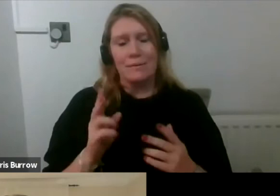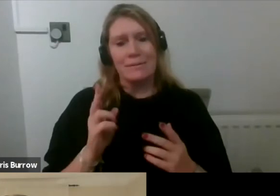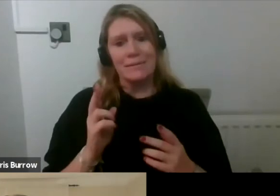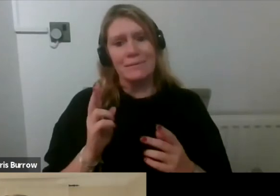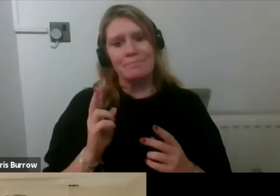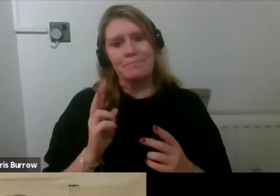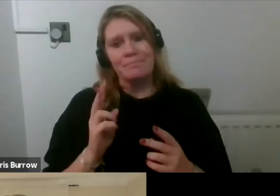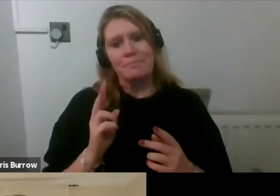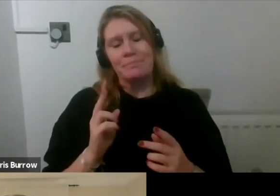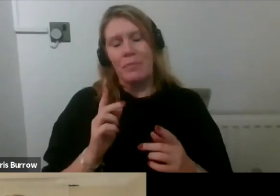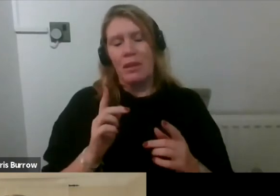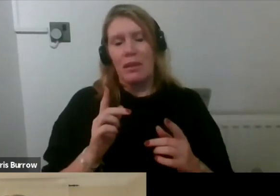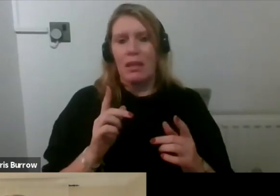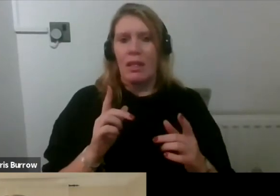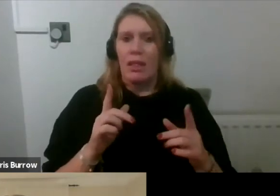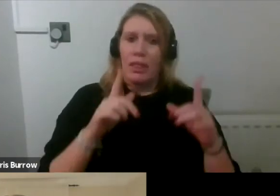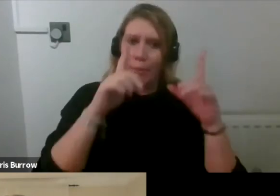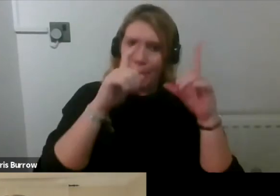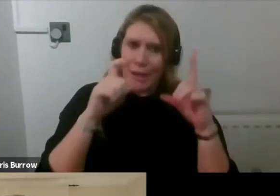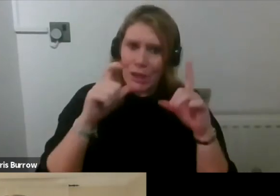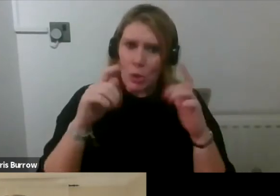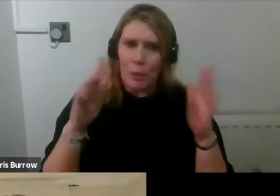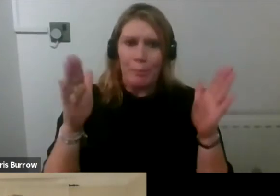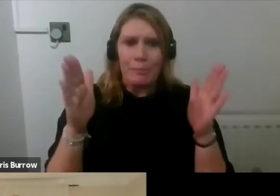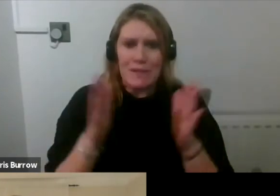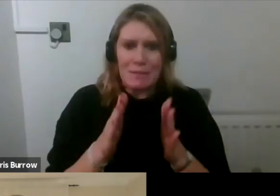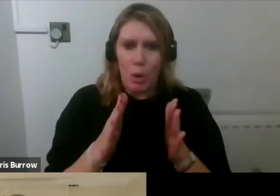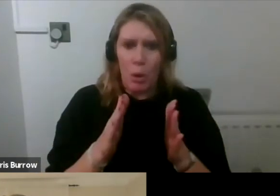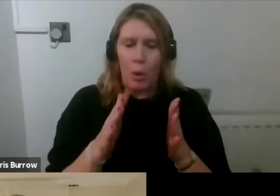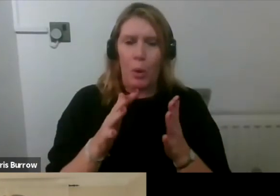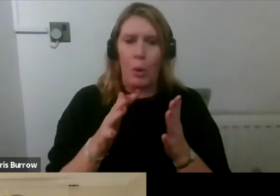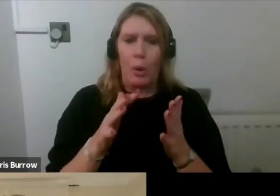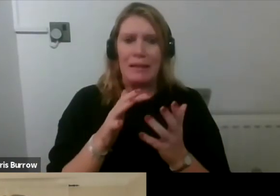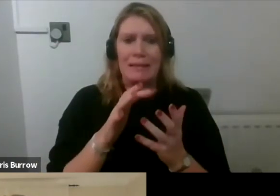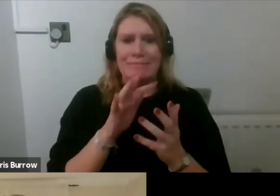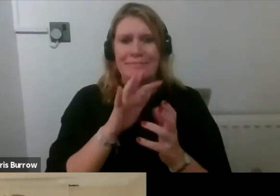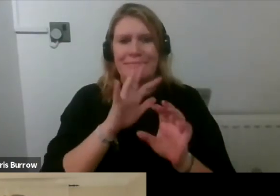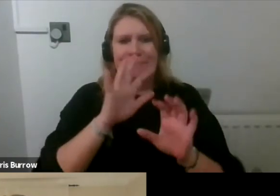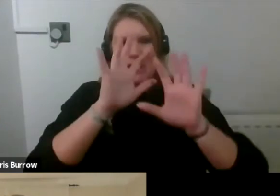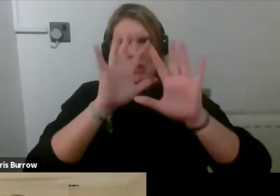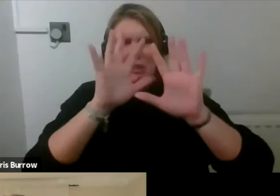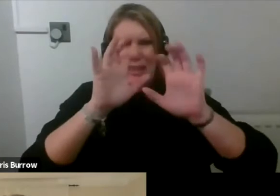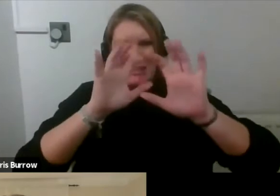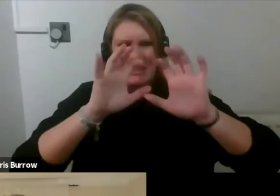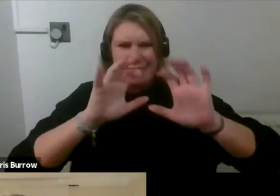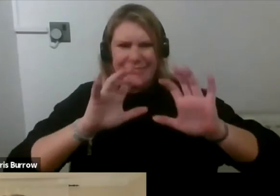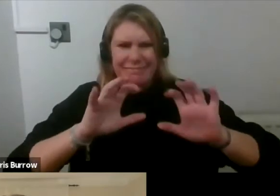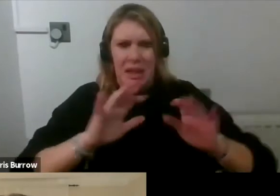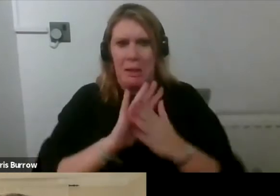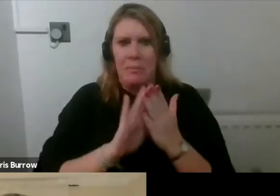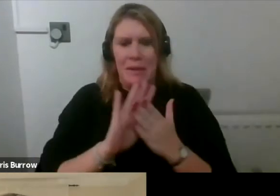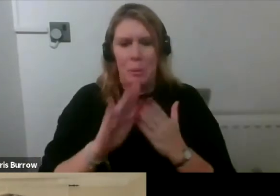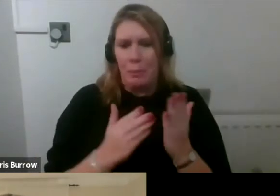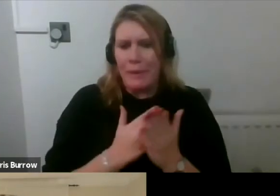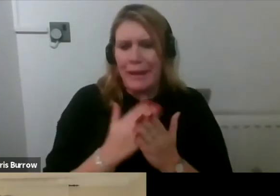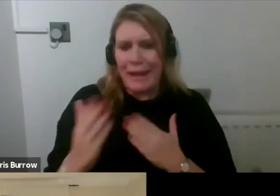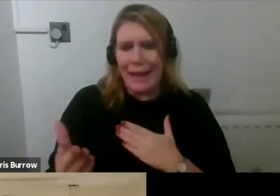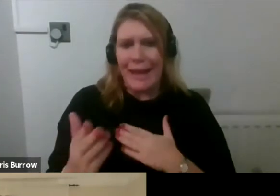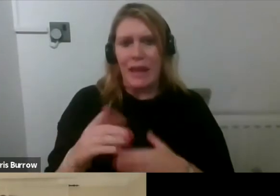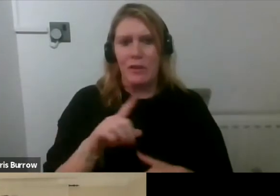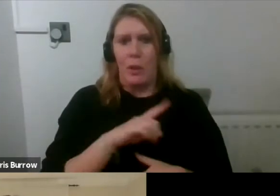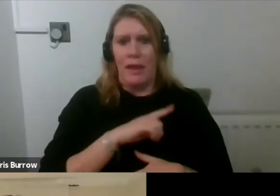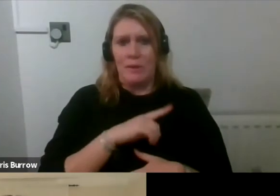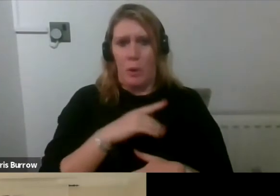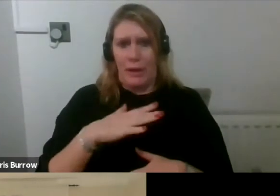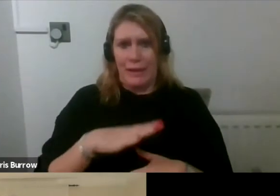so small and grainy already that it actually wouldn't make sense. There's a huge difference between being in right